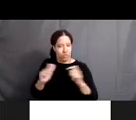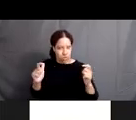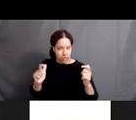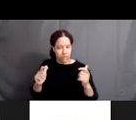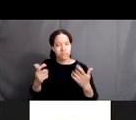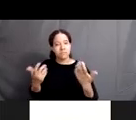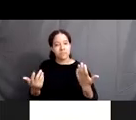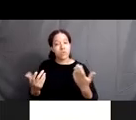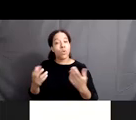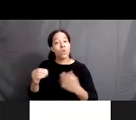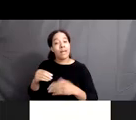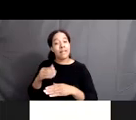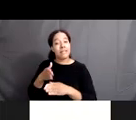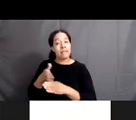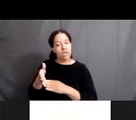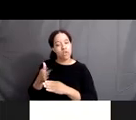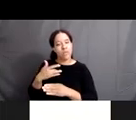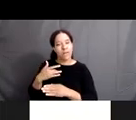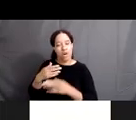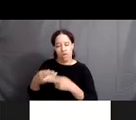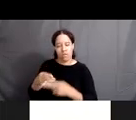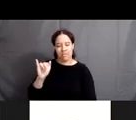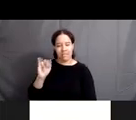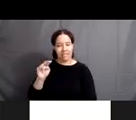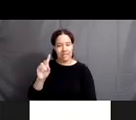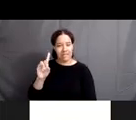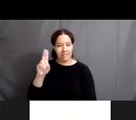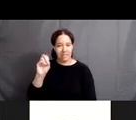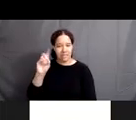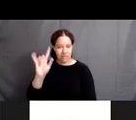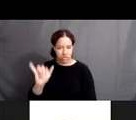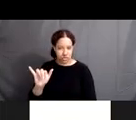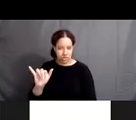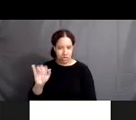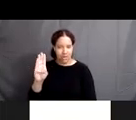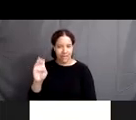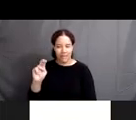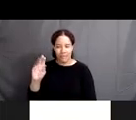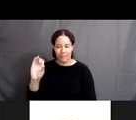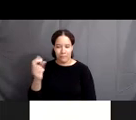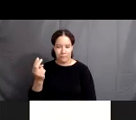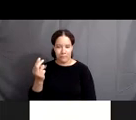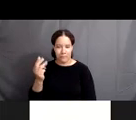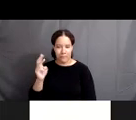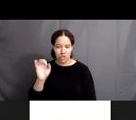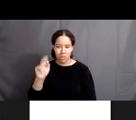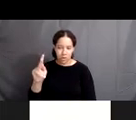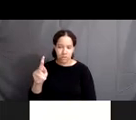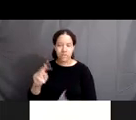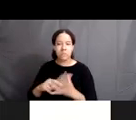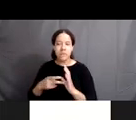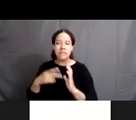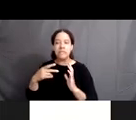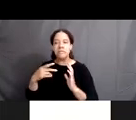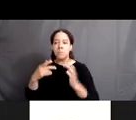have what are called industry benchmarks, or what are the trends that are happening in the field? What do we know about the